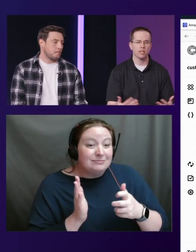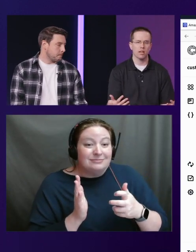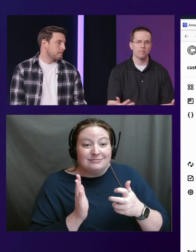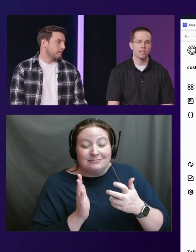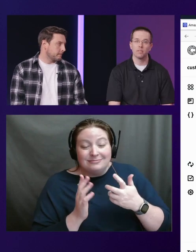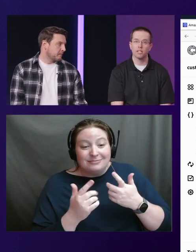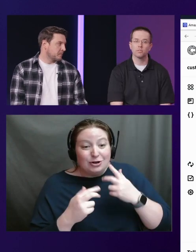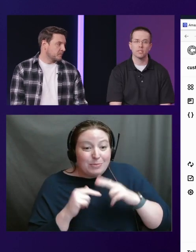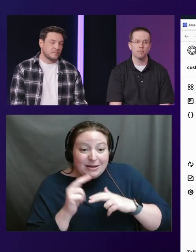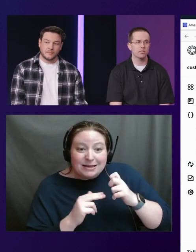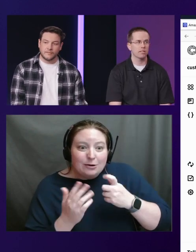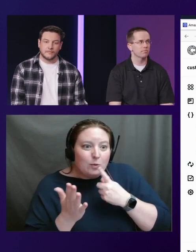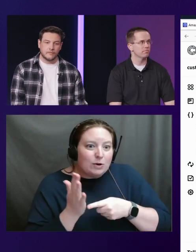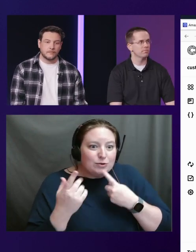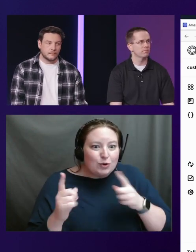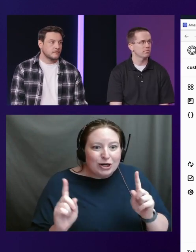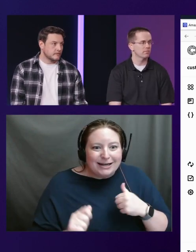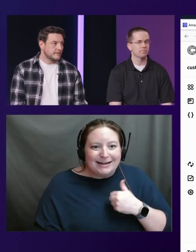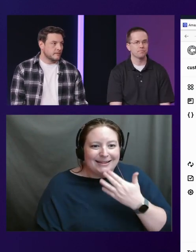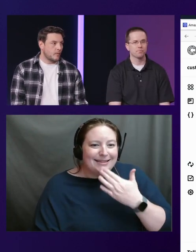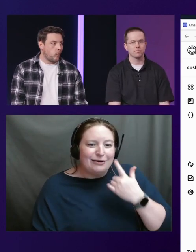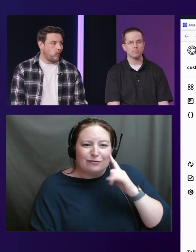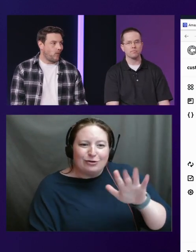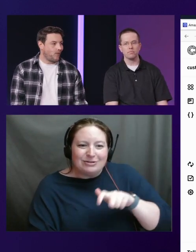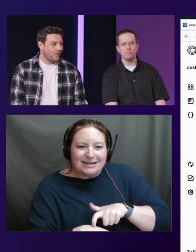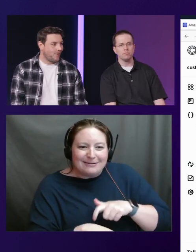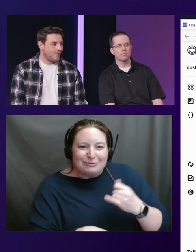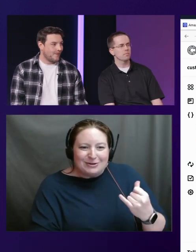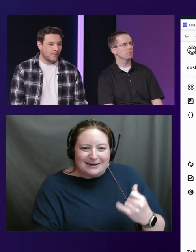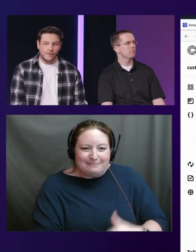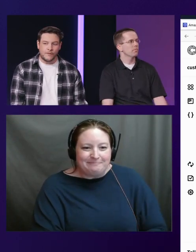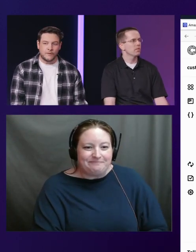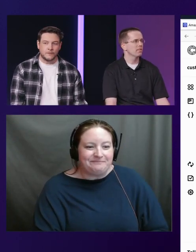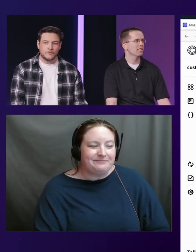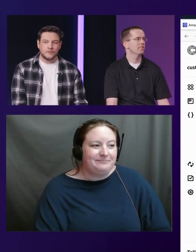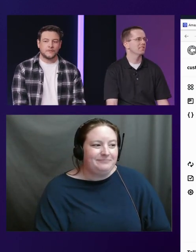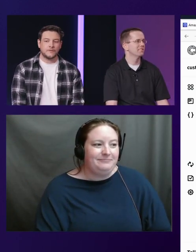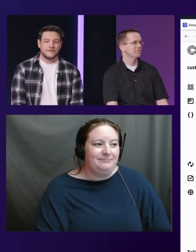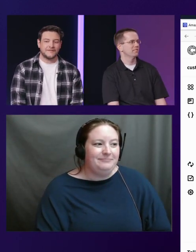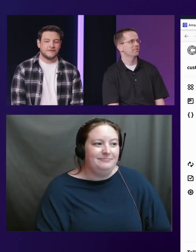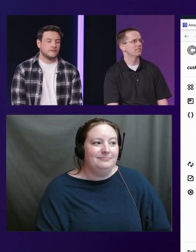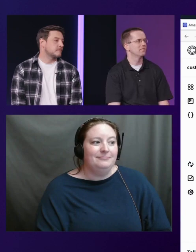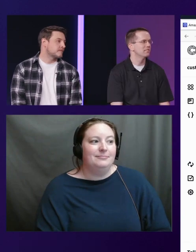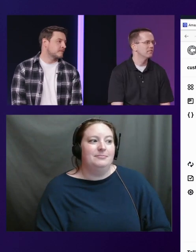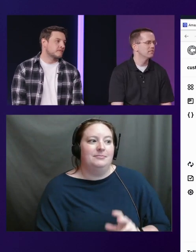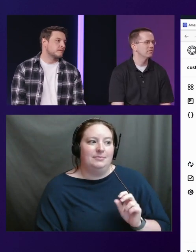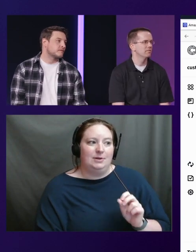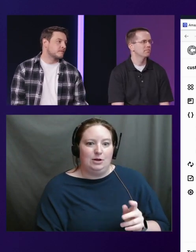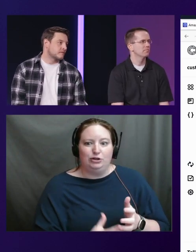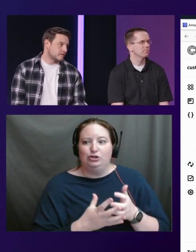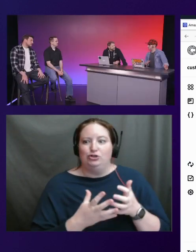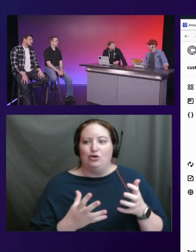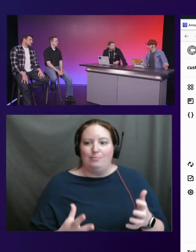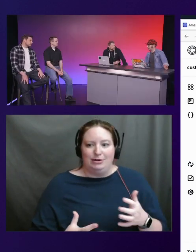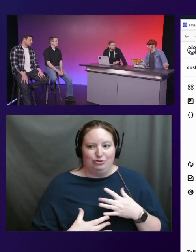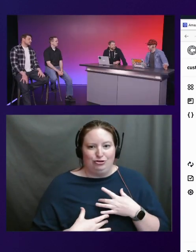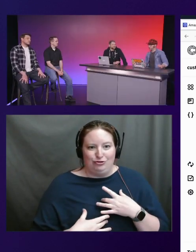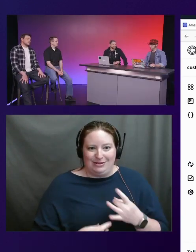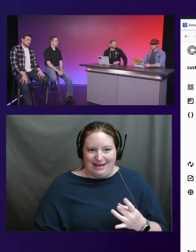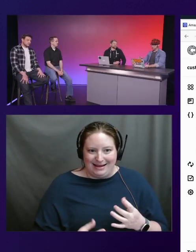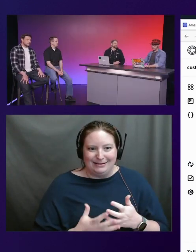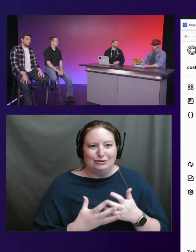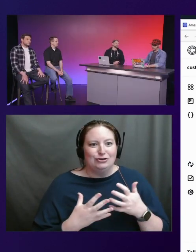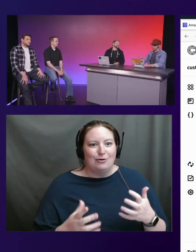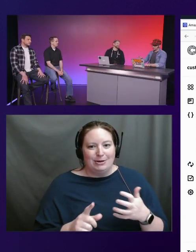future. And thanks for the time today. All right. Now, a lot to like there. A lot to like, a lot to unpack,